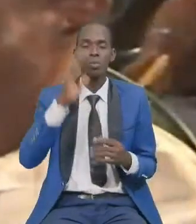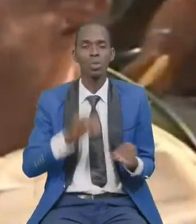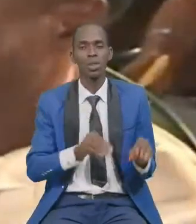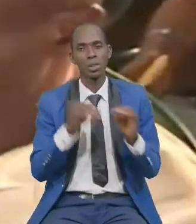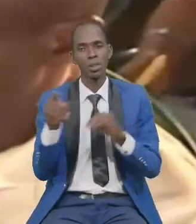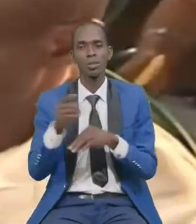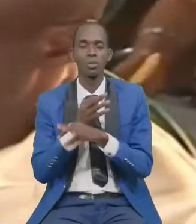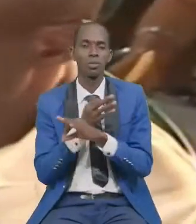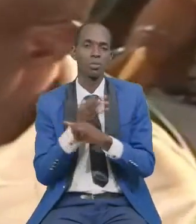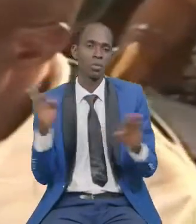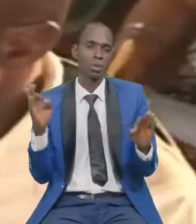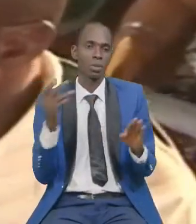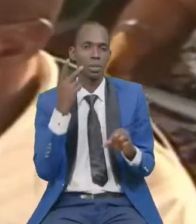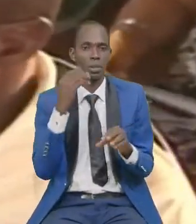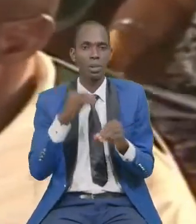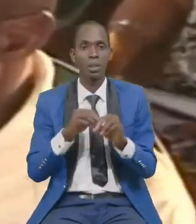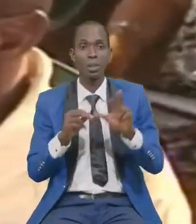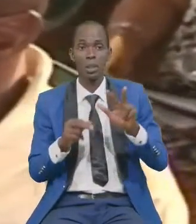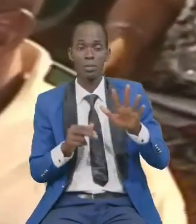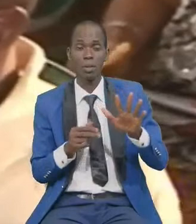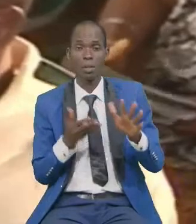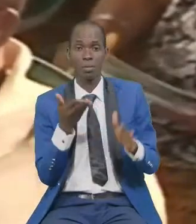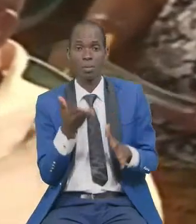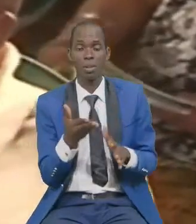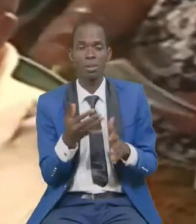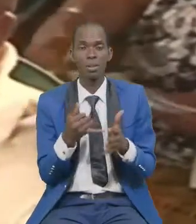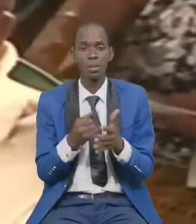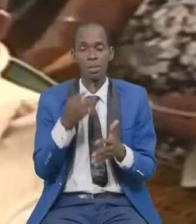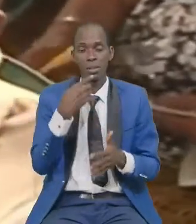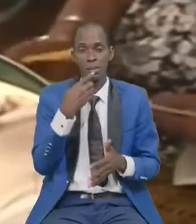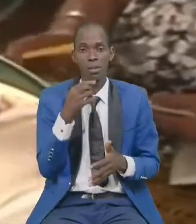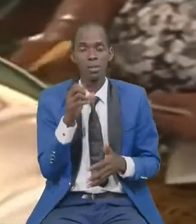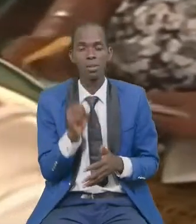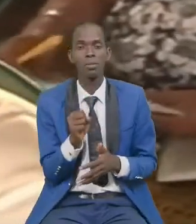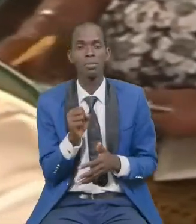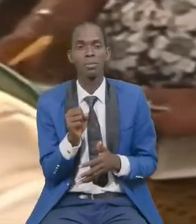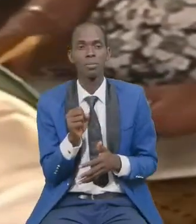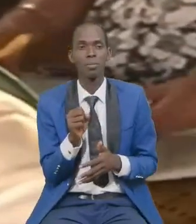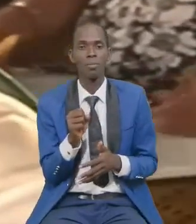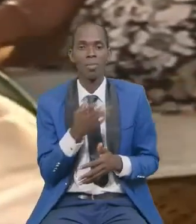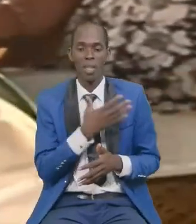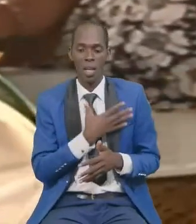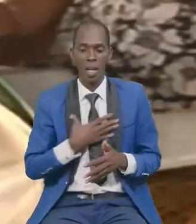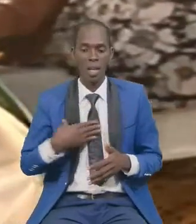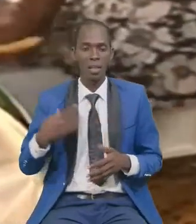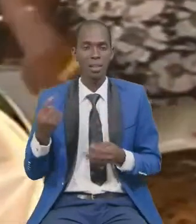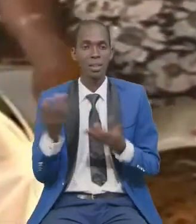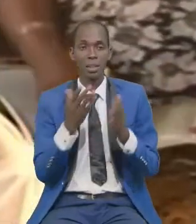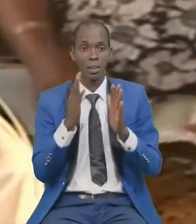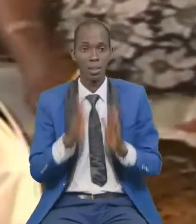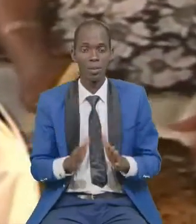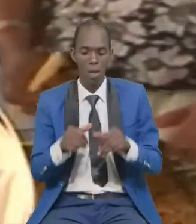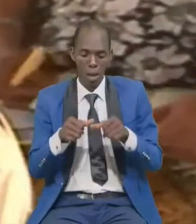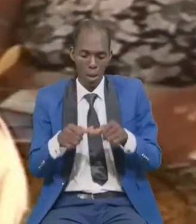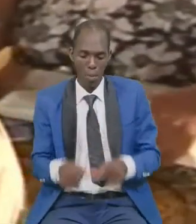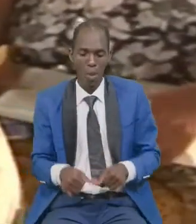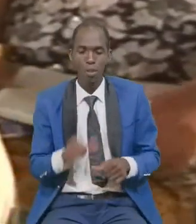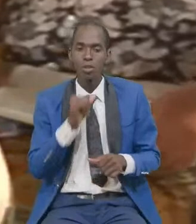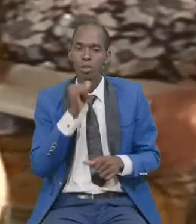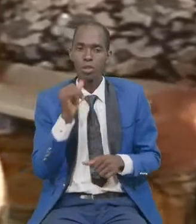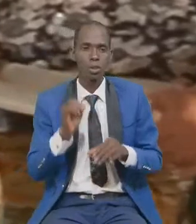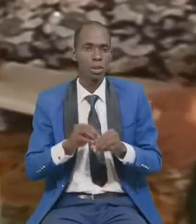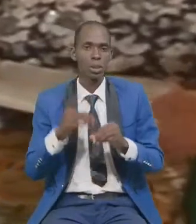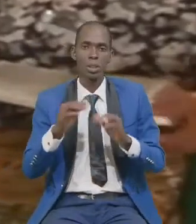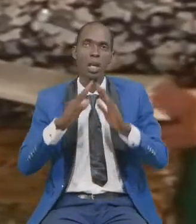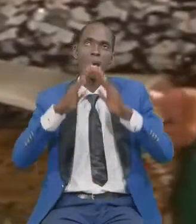at verse 35 there. In verse 35, it says, and the servant abideth not in the